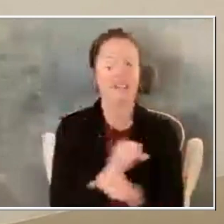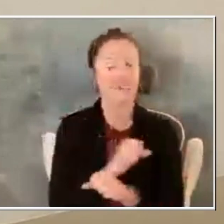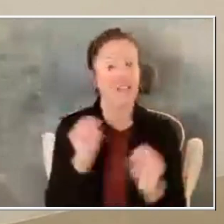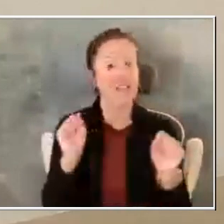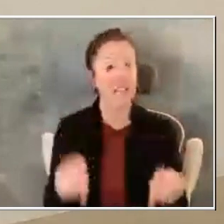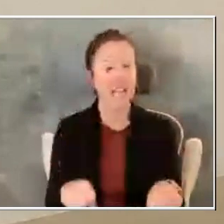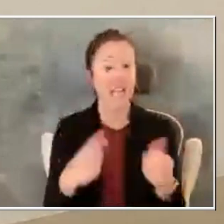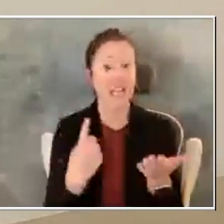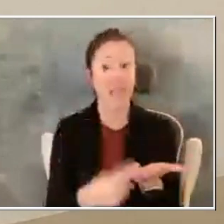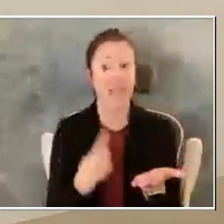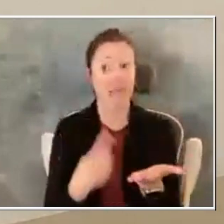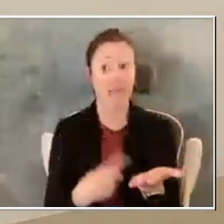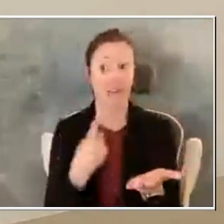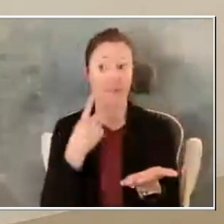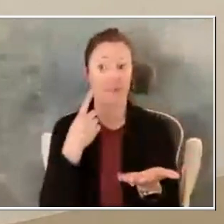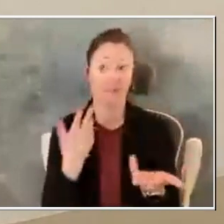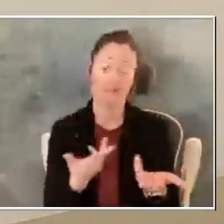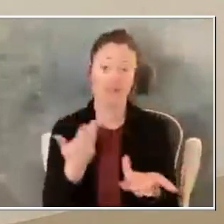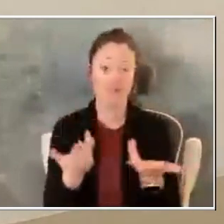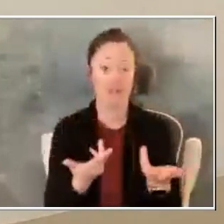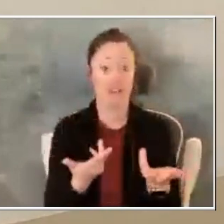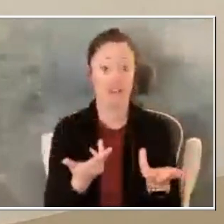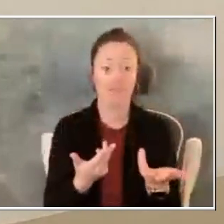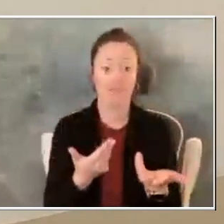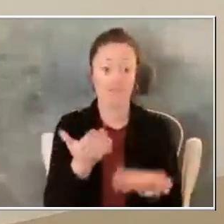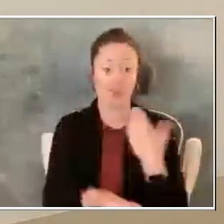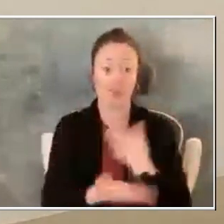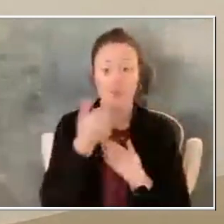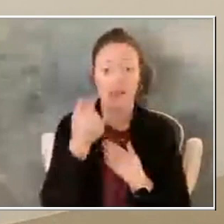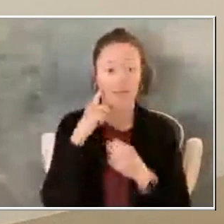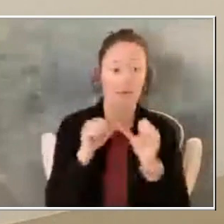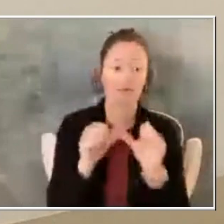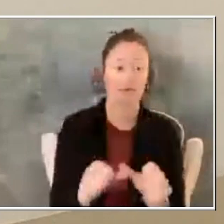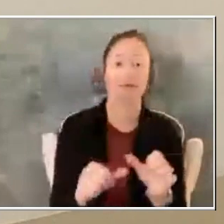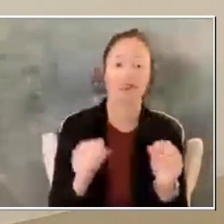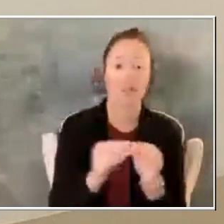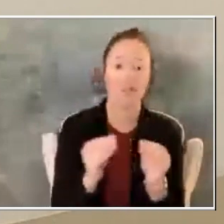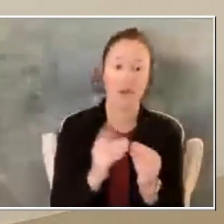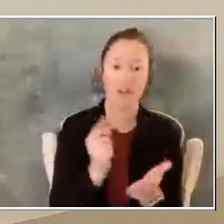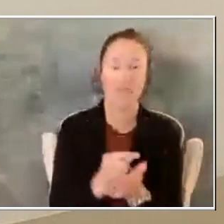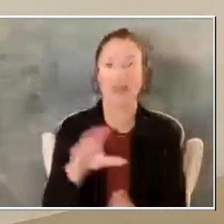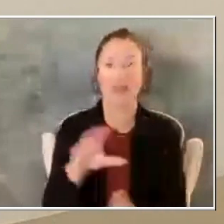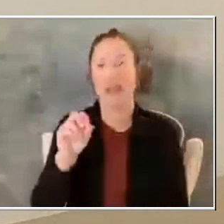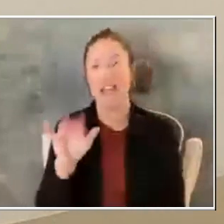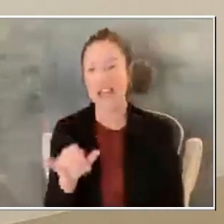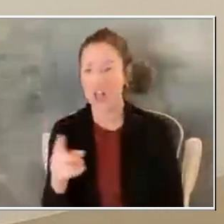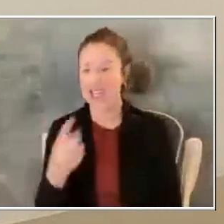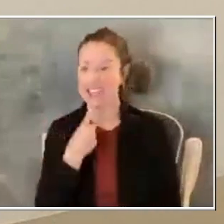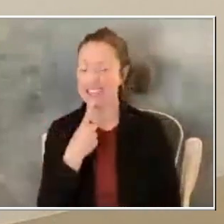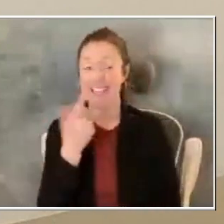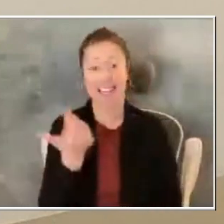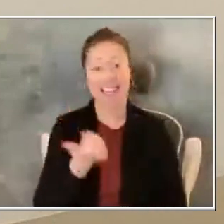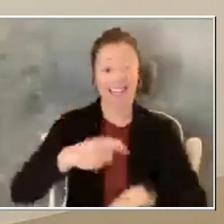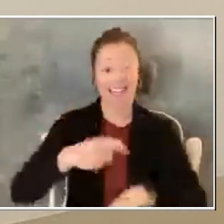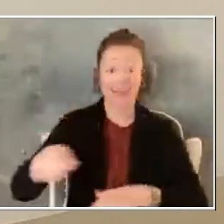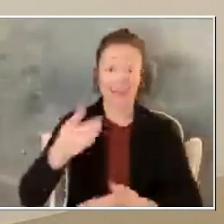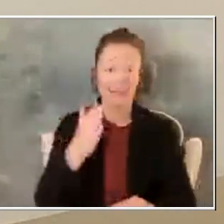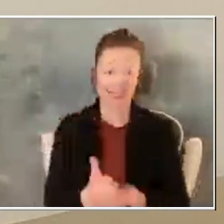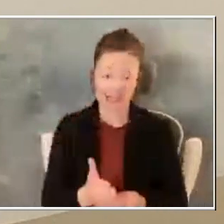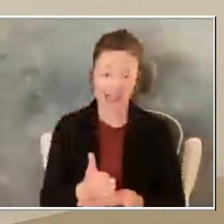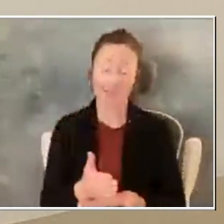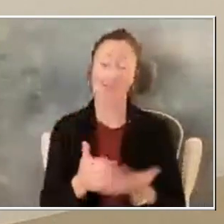indications for extending the duration of therapy. As Connie noted, anytime you come off of it, most women